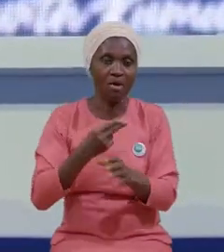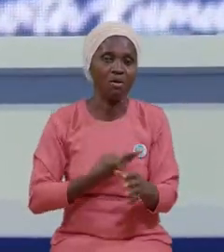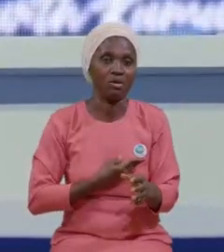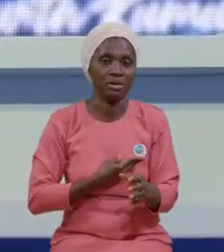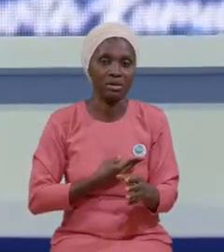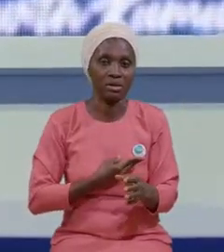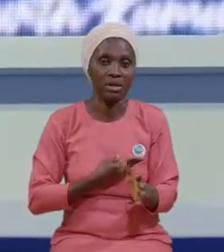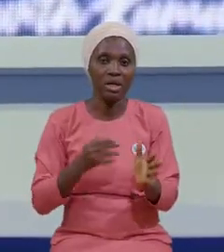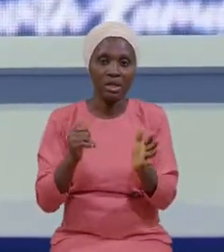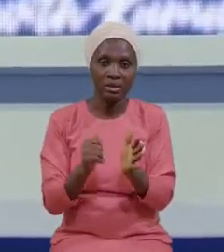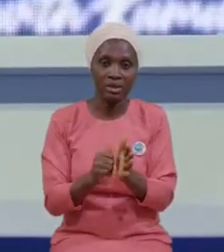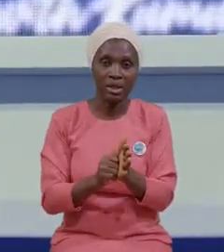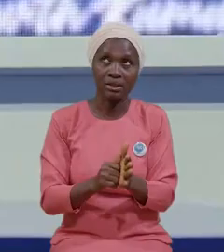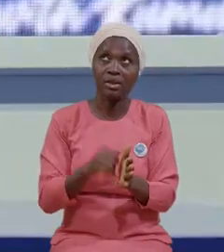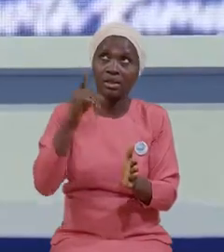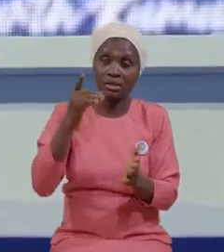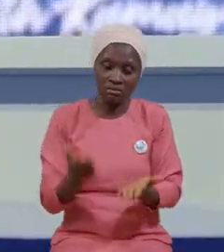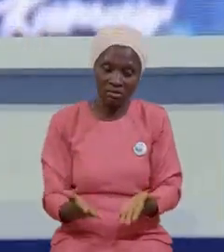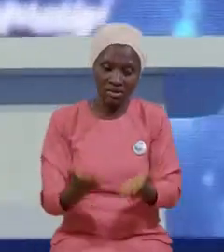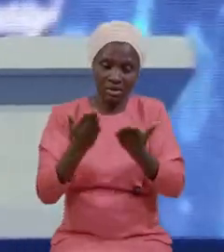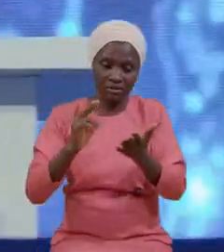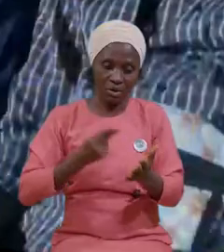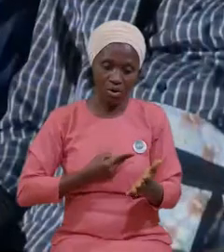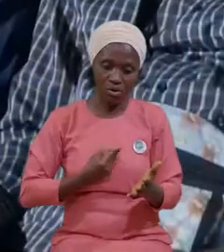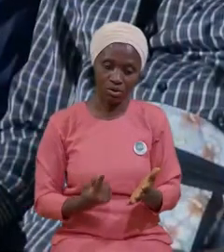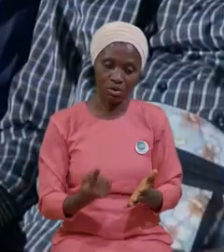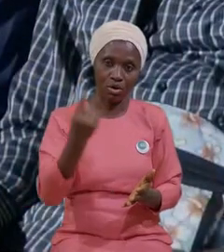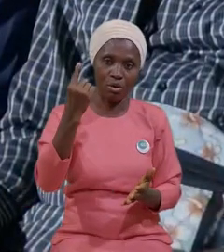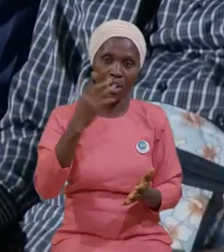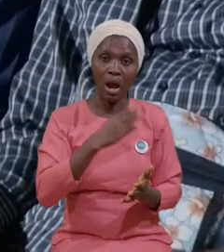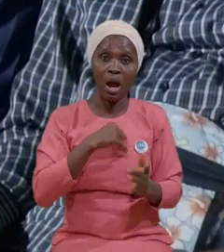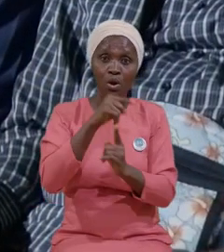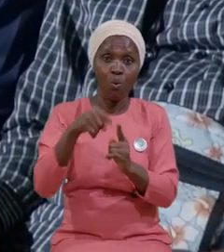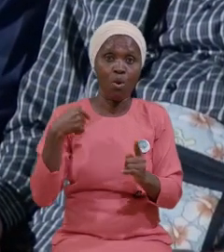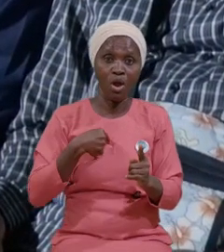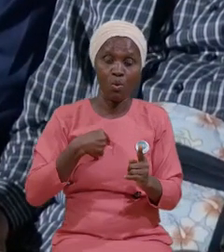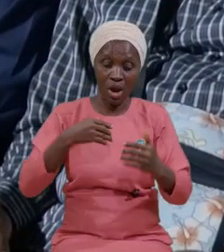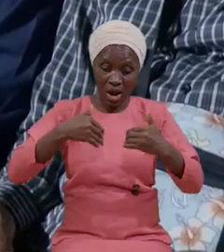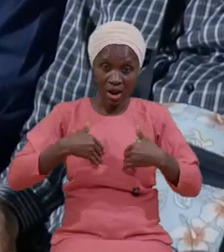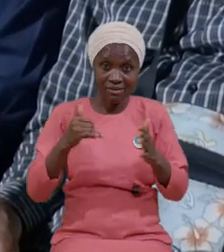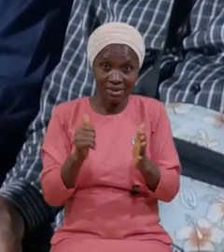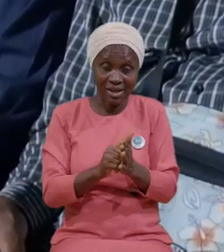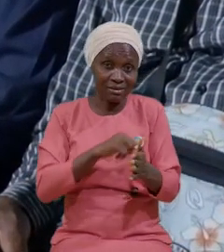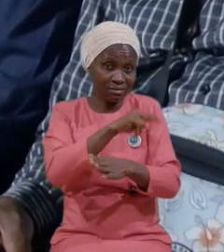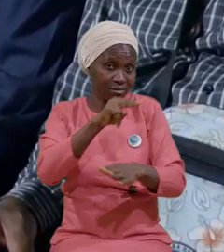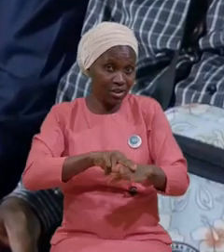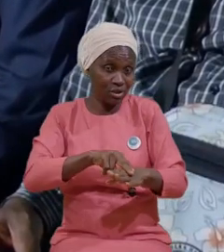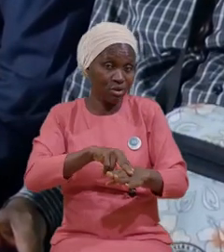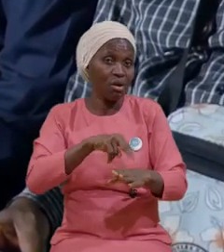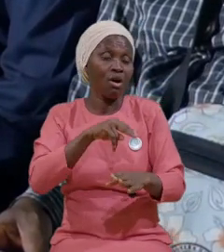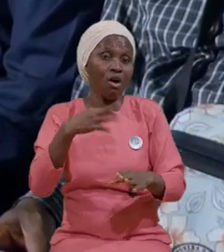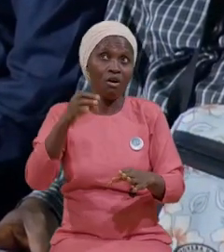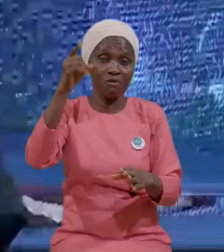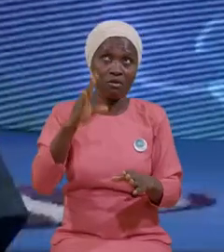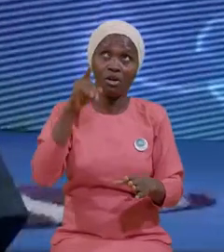that lifts us up. And when we have that nature of God, he advances us, he lifts us